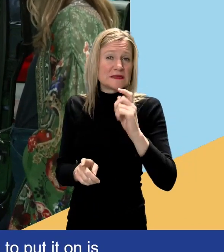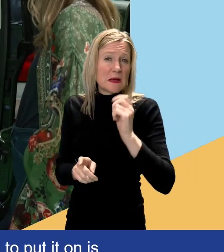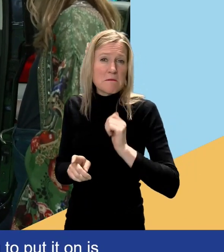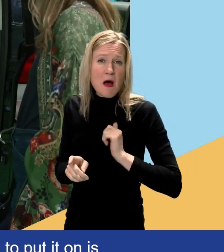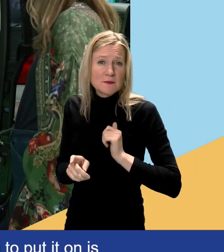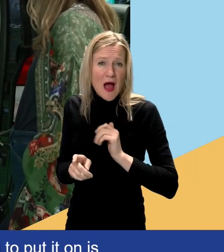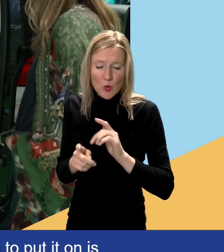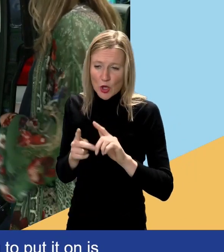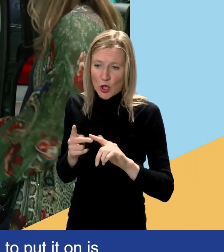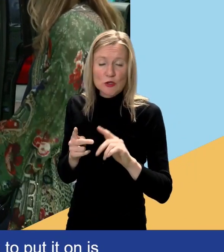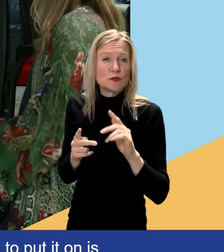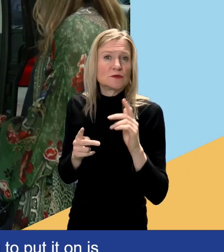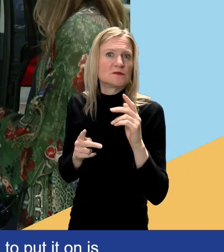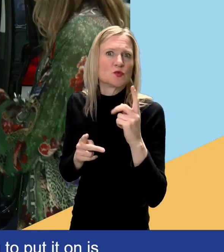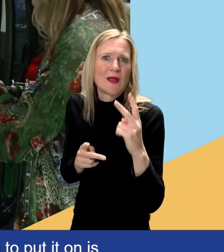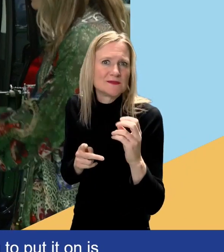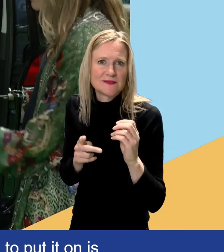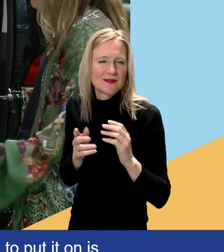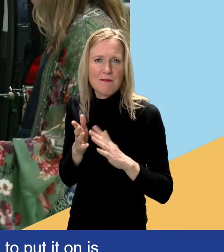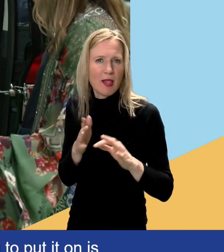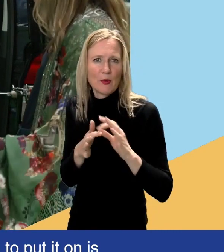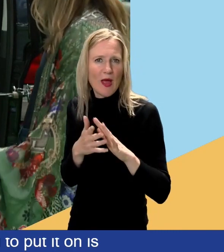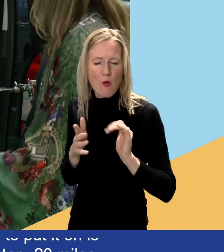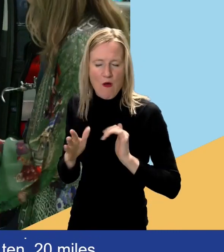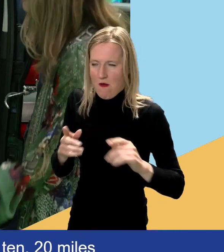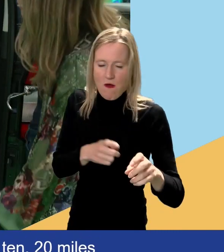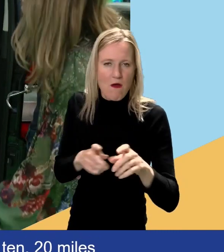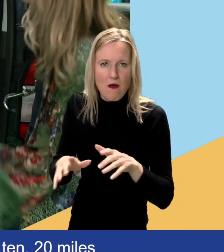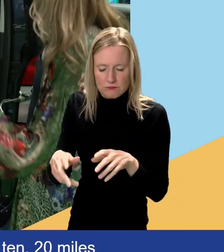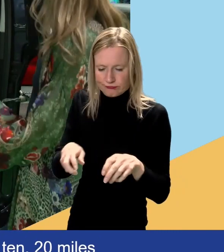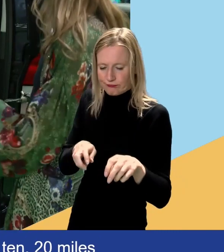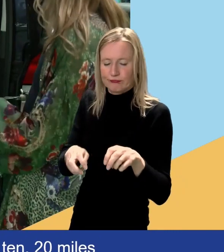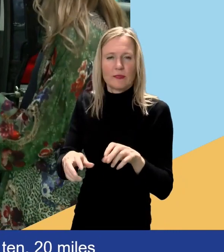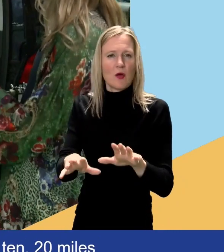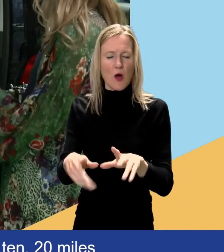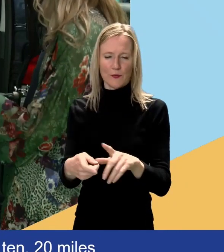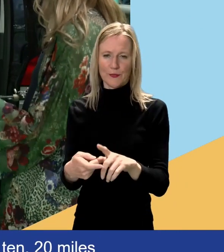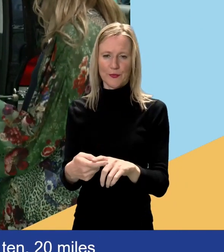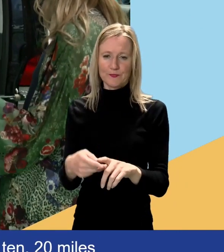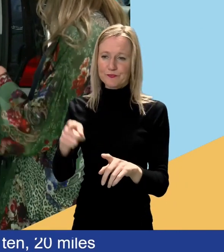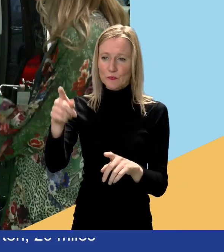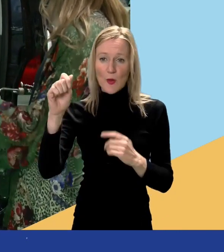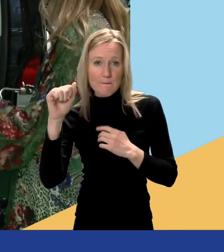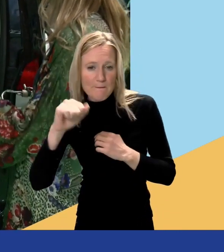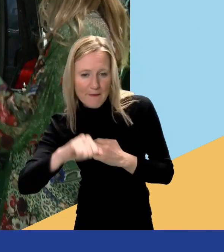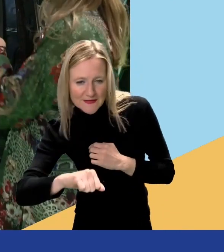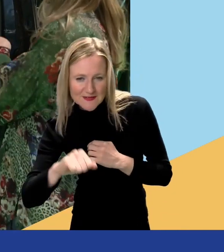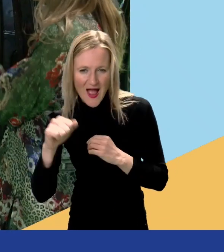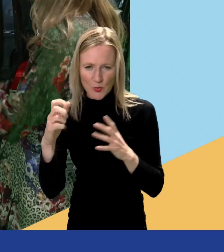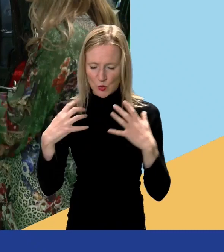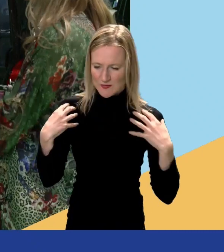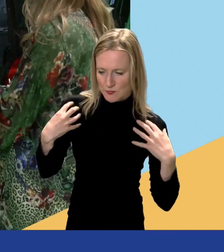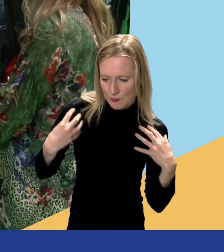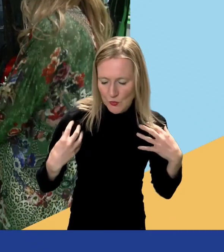to take the risk with somebody sat in a chair in there. We've seen the sort of the ramp that you've used, you've had to bend down and stuff. Is there anything that's a bit more like powered that you can like